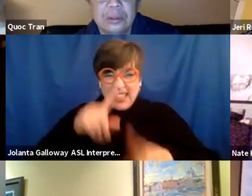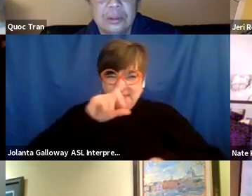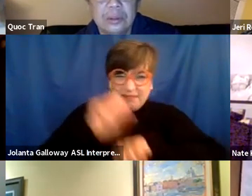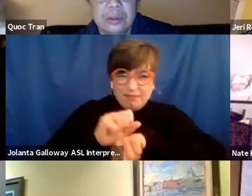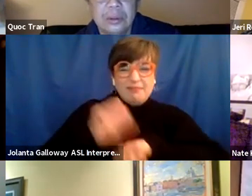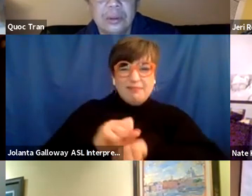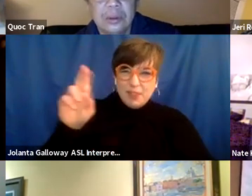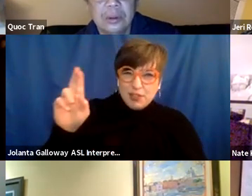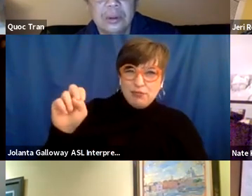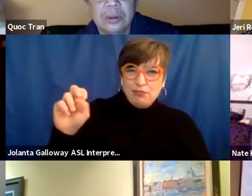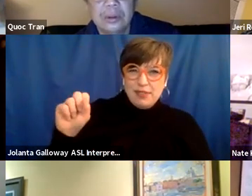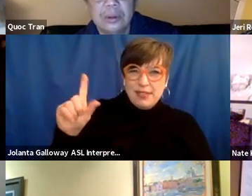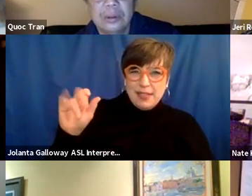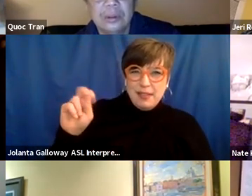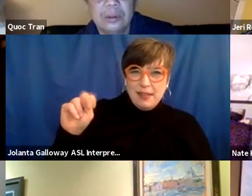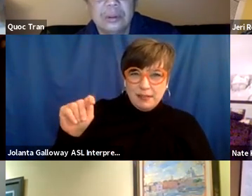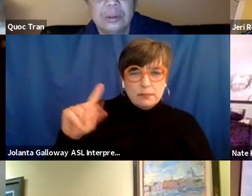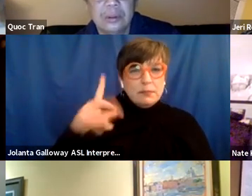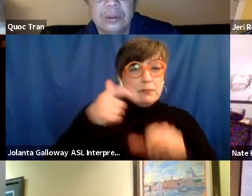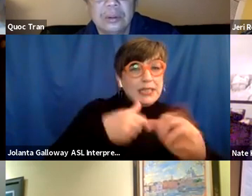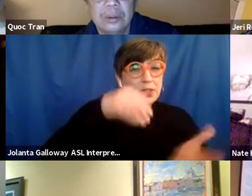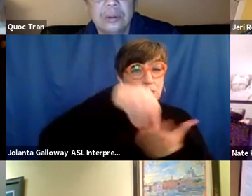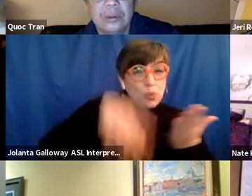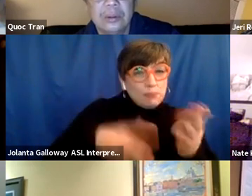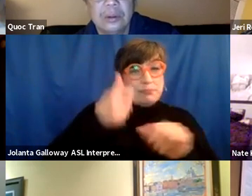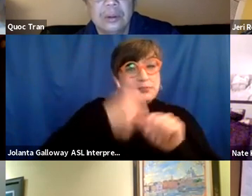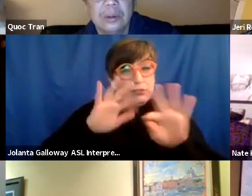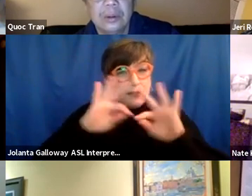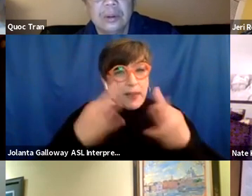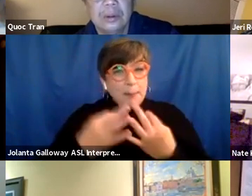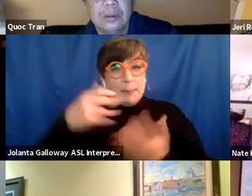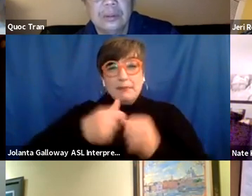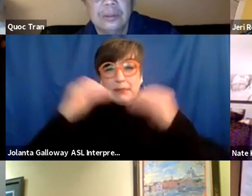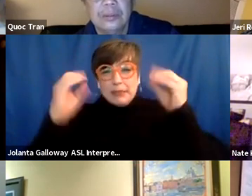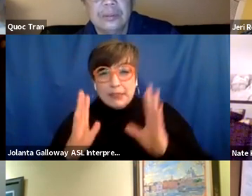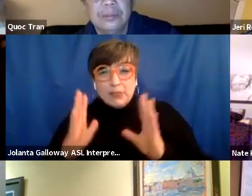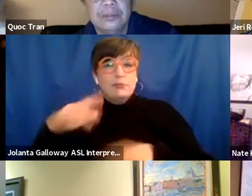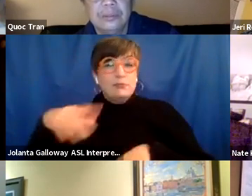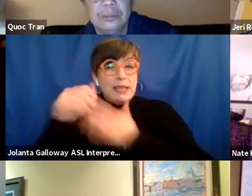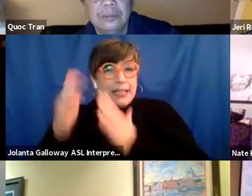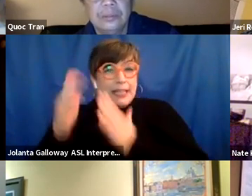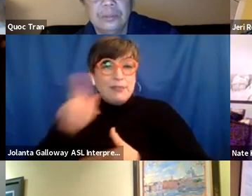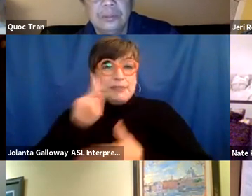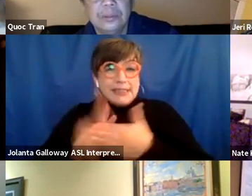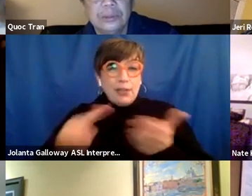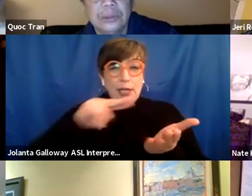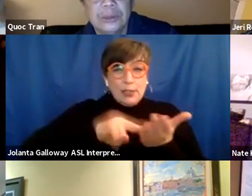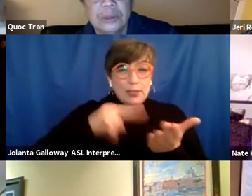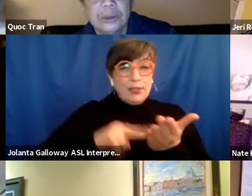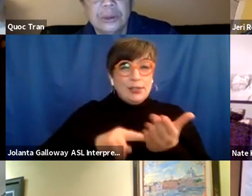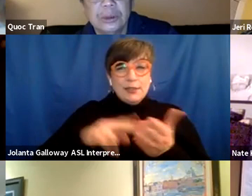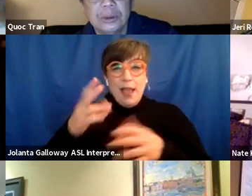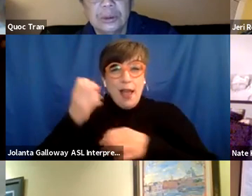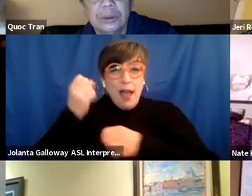our students, our families, all of our teachers, our school leaders, our secretaries, our nurses,